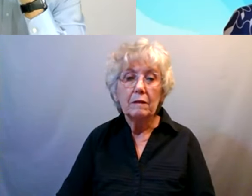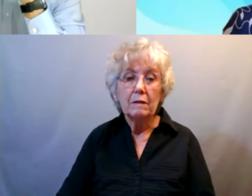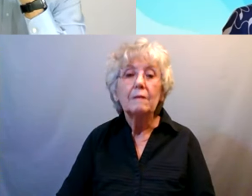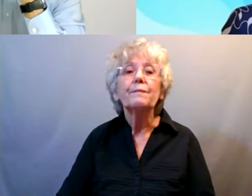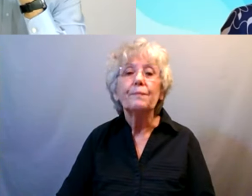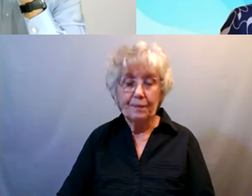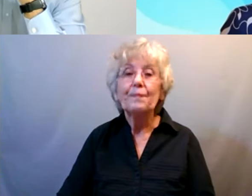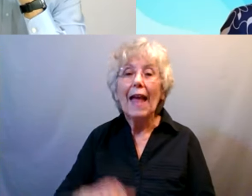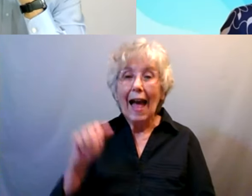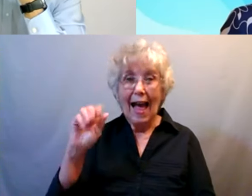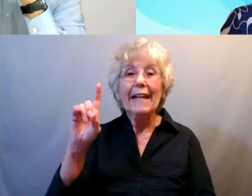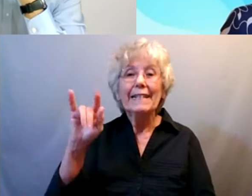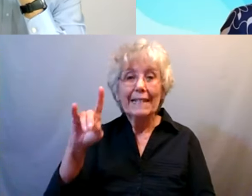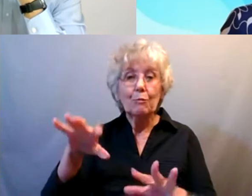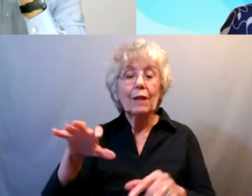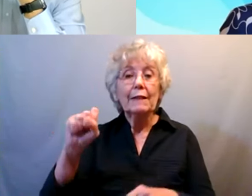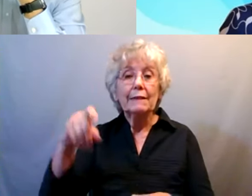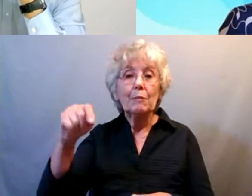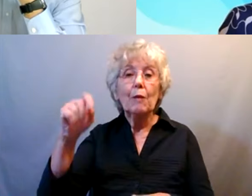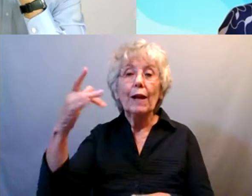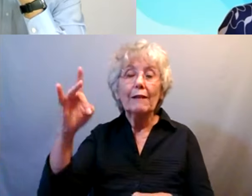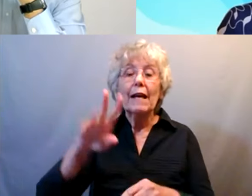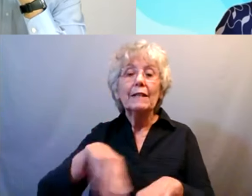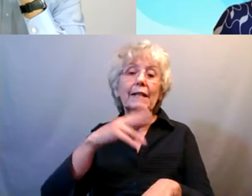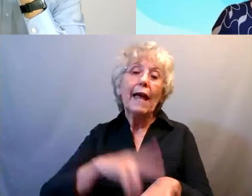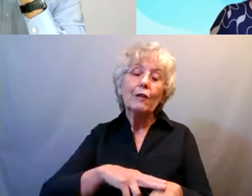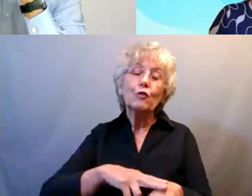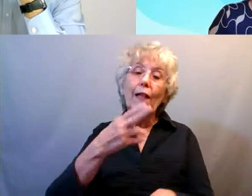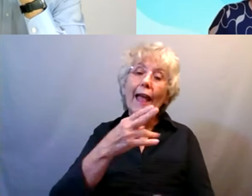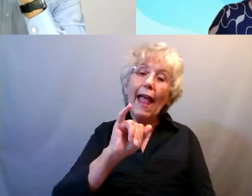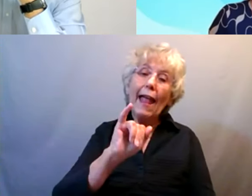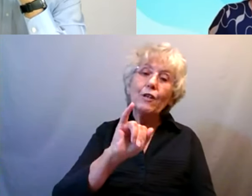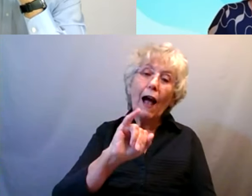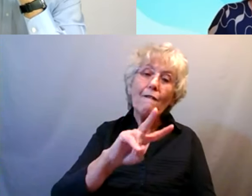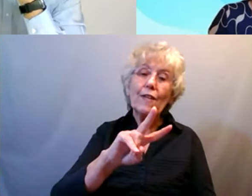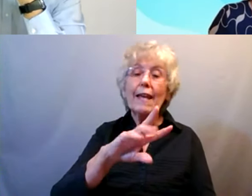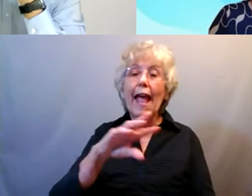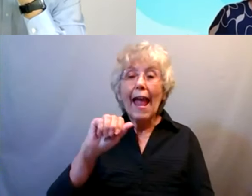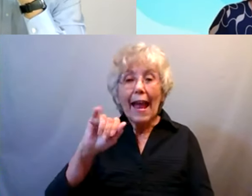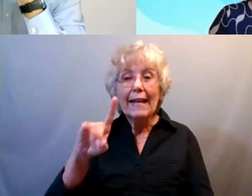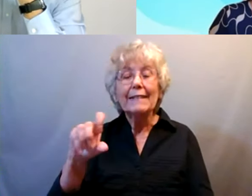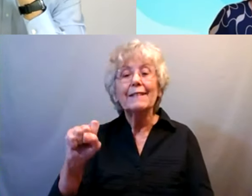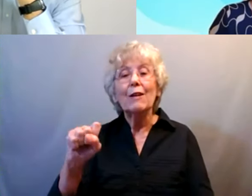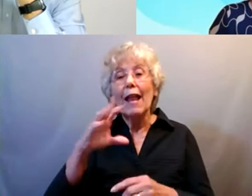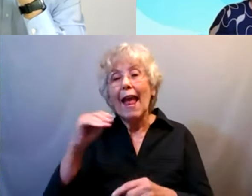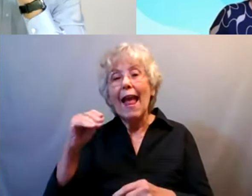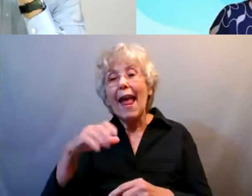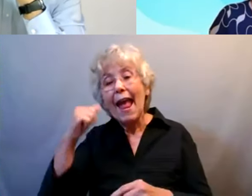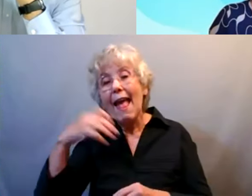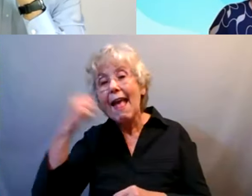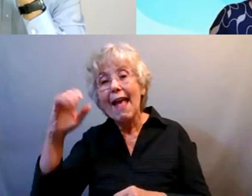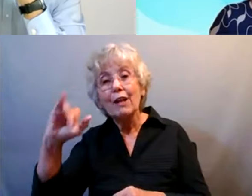yes, I did put in there that September 18th is National HIV AIDS and Aging Awareness Day. So I just wanted to let people be aware of that.